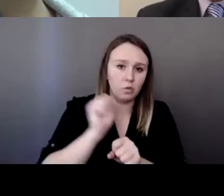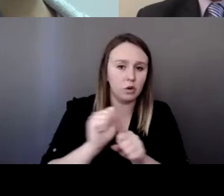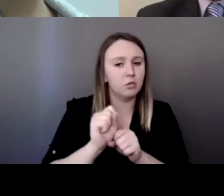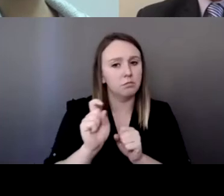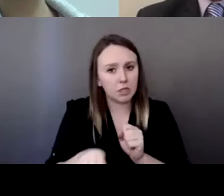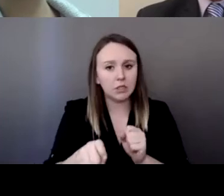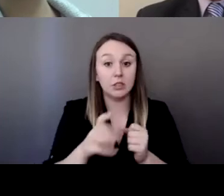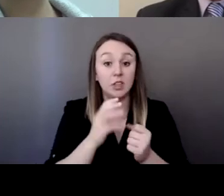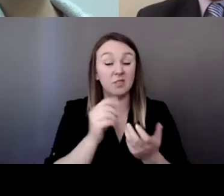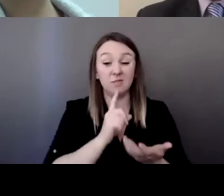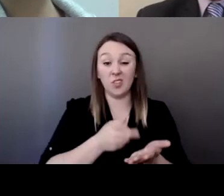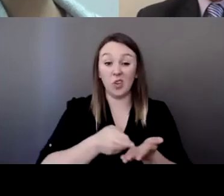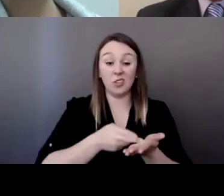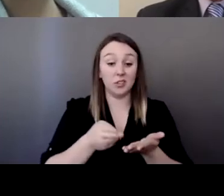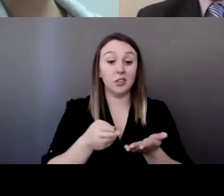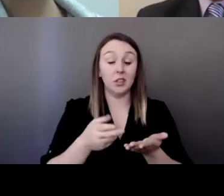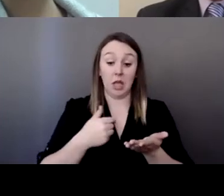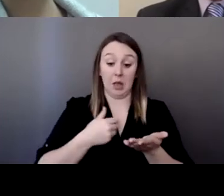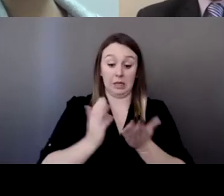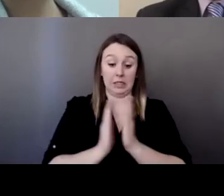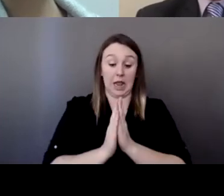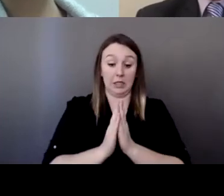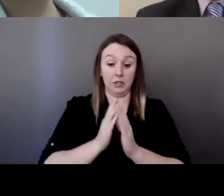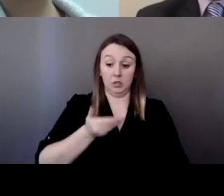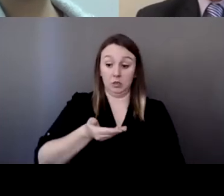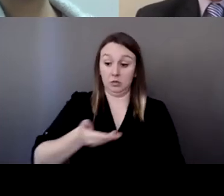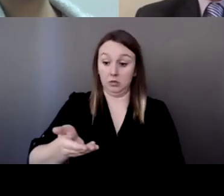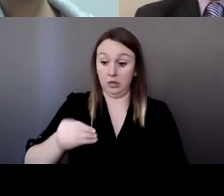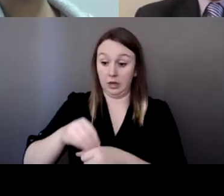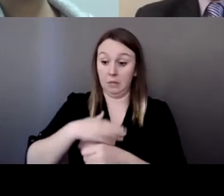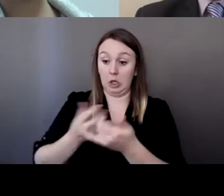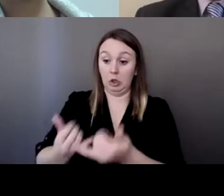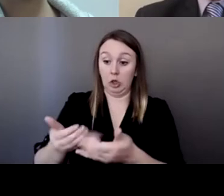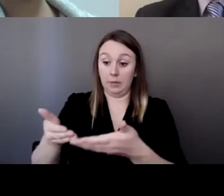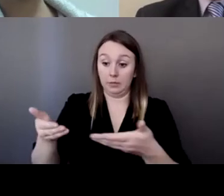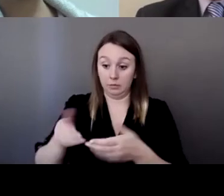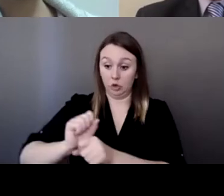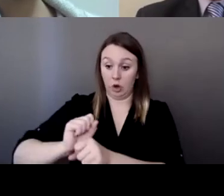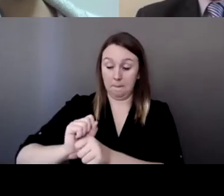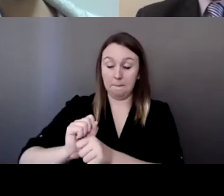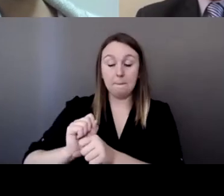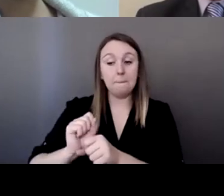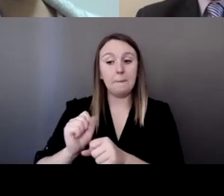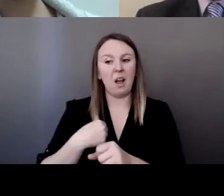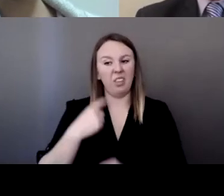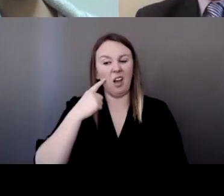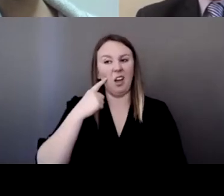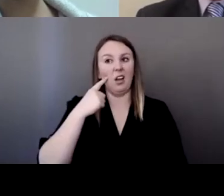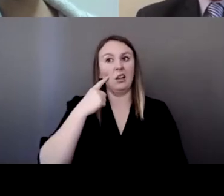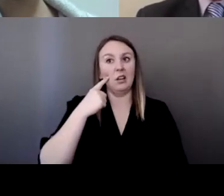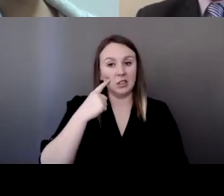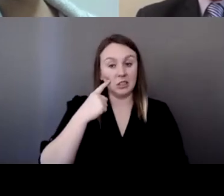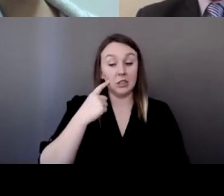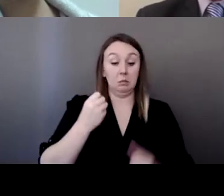Quite frankly, when I was asked to come in and serve in the position that I'm currently in, I thought with all my